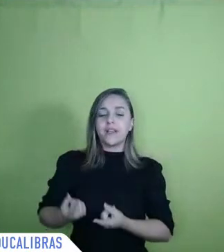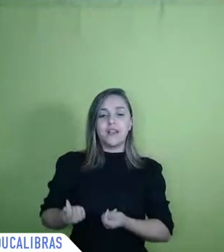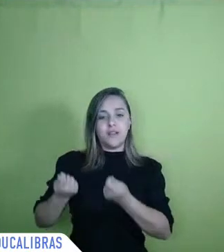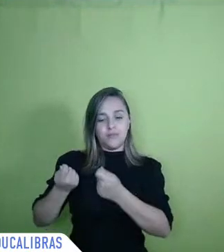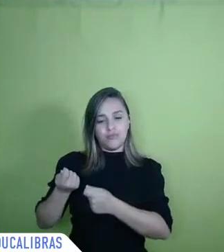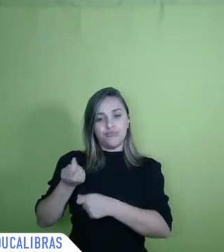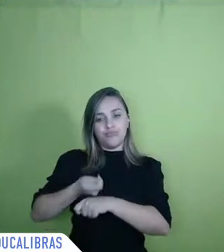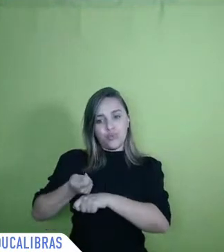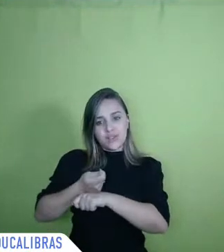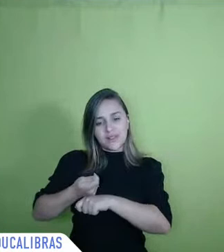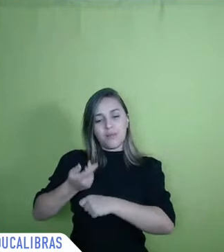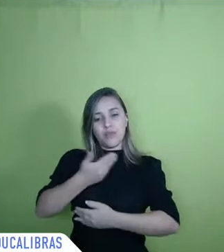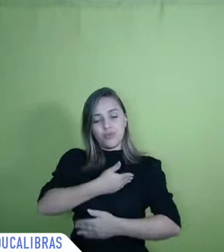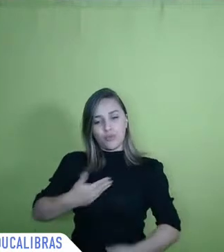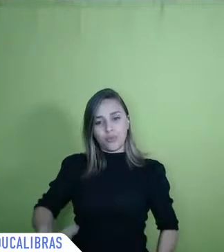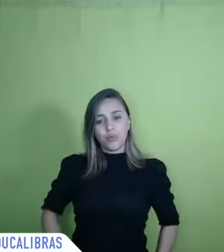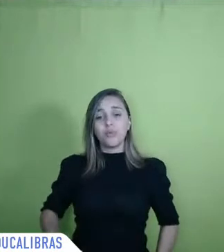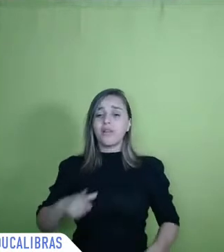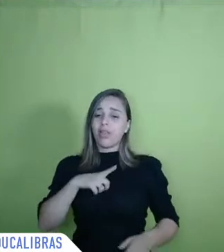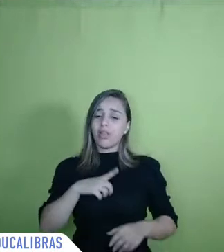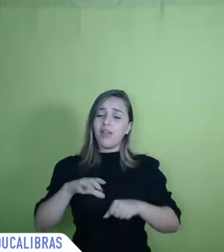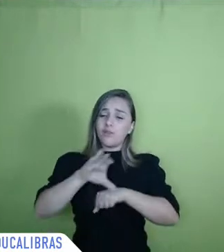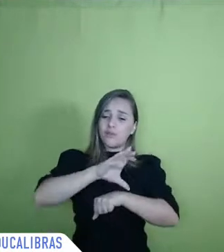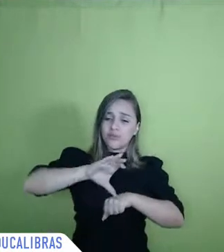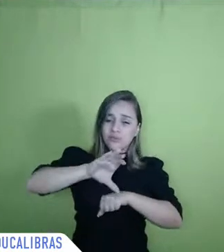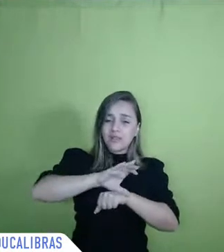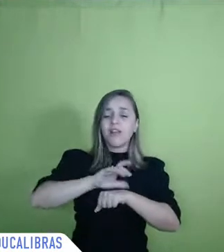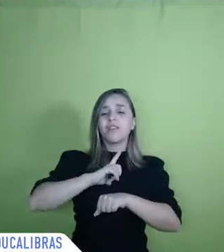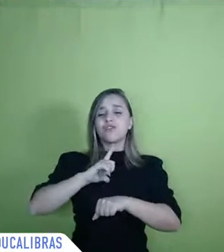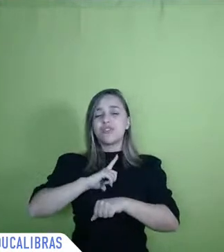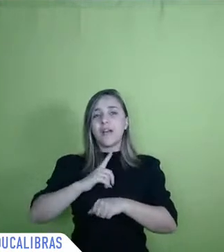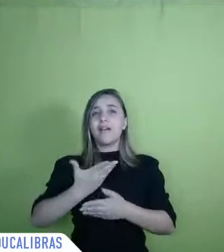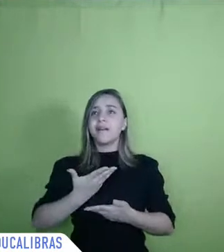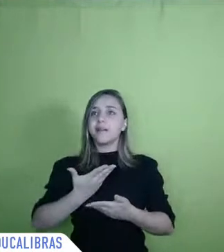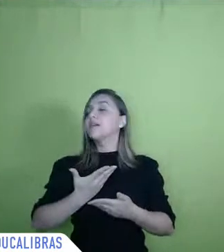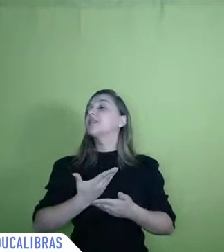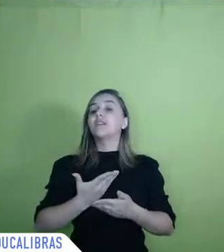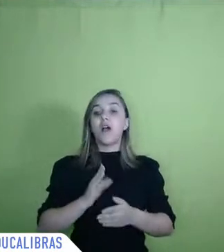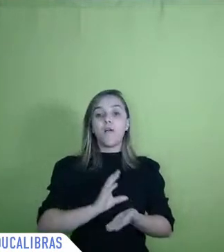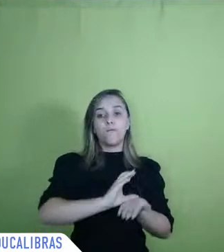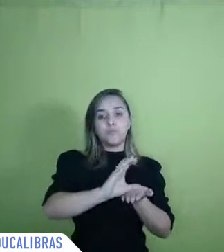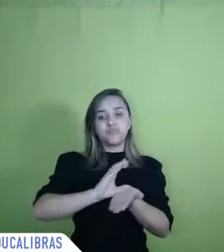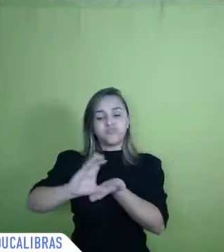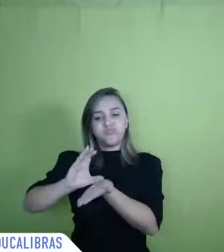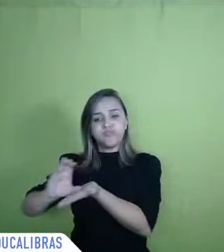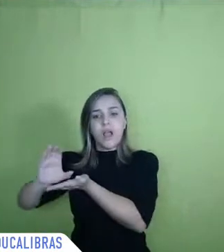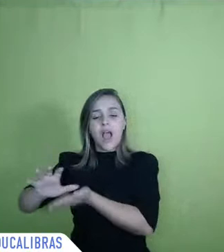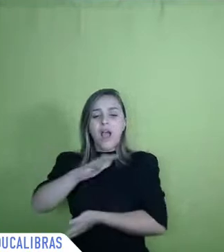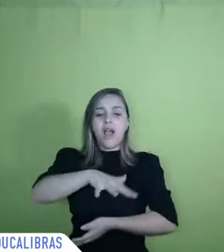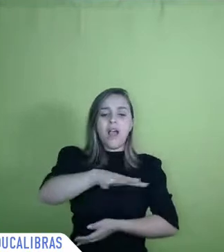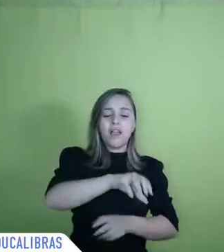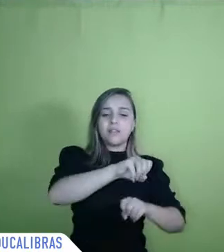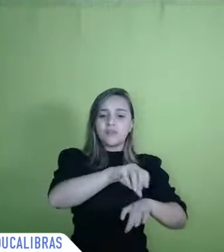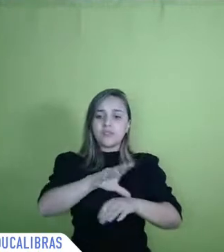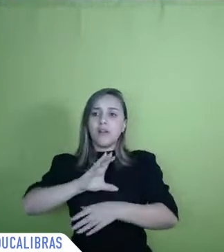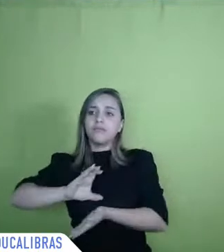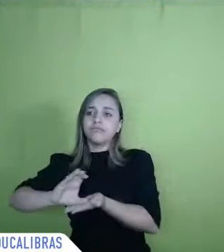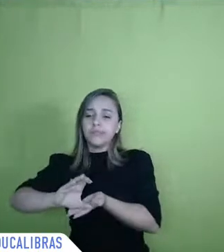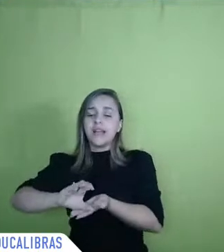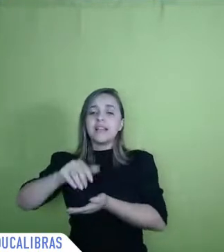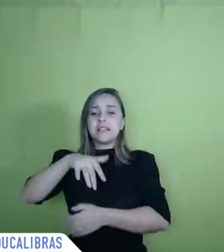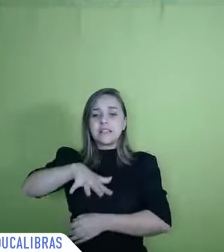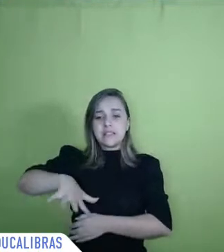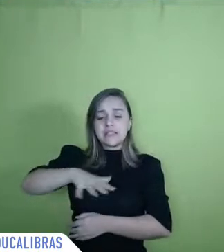to operate in all of the areas, but constitutionally, there are indexes that